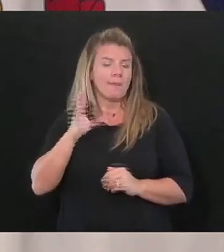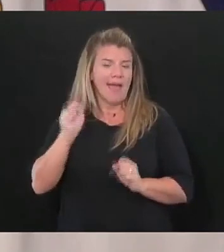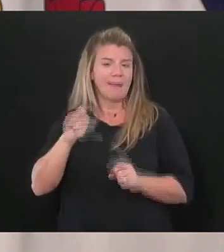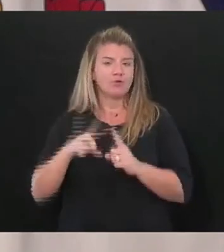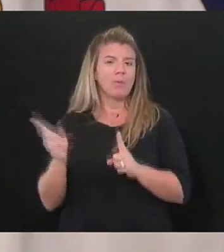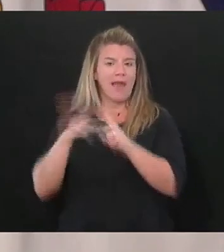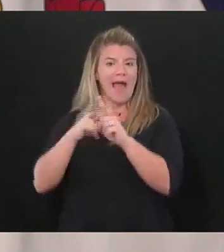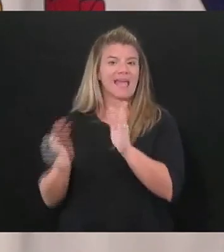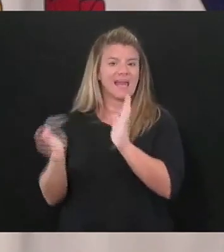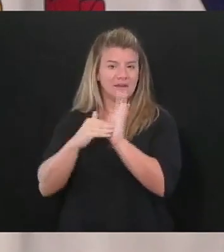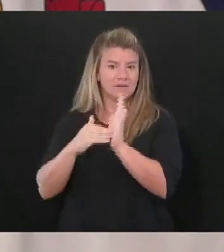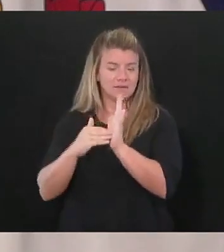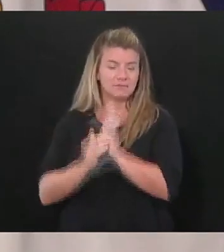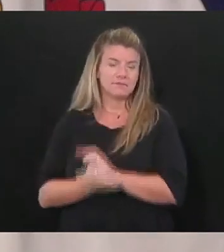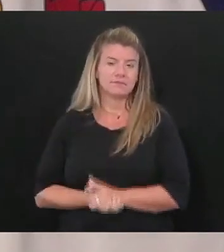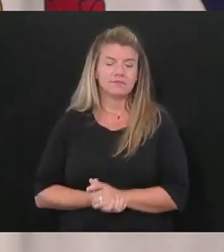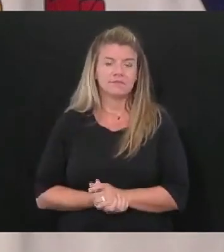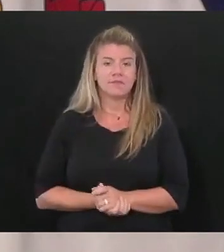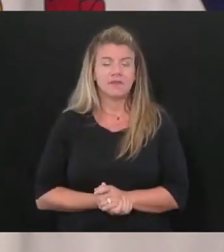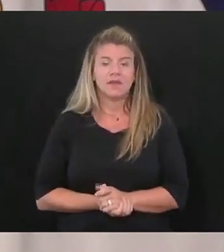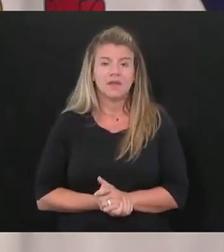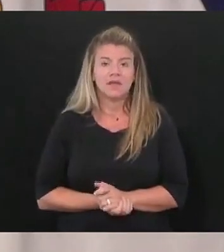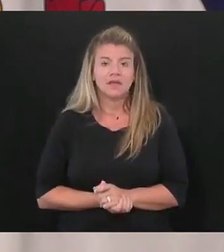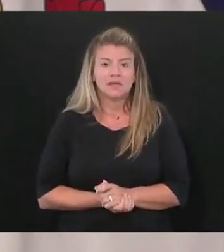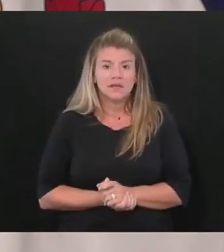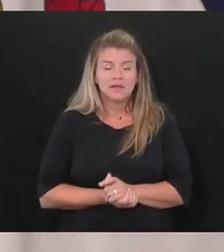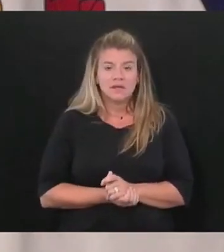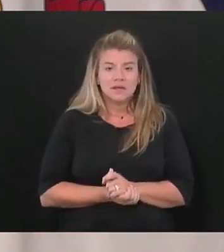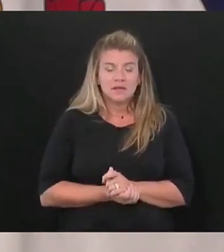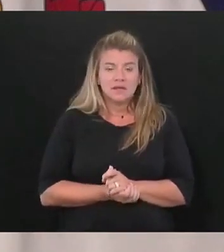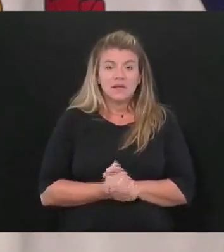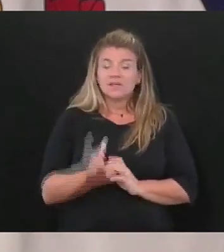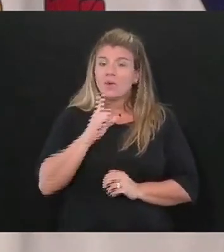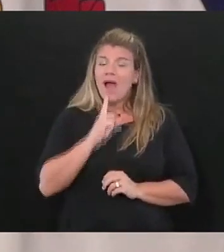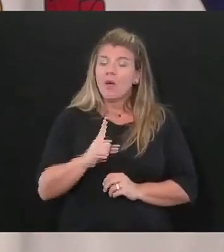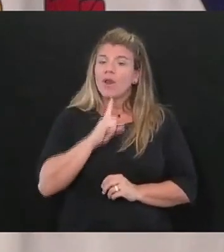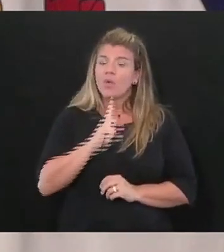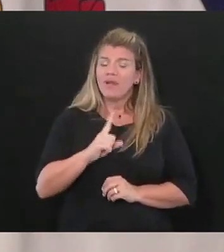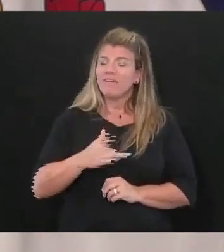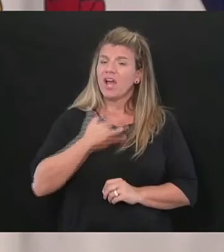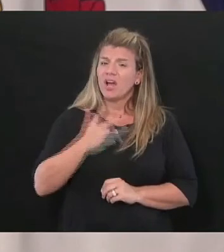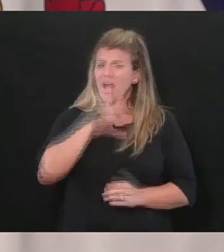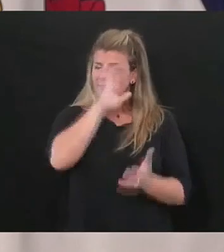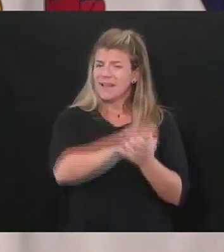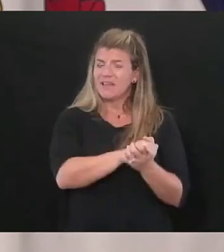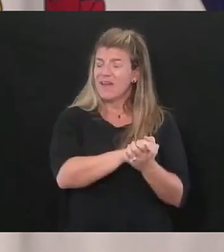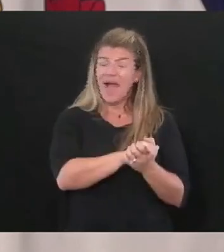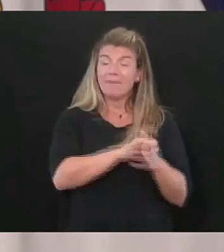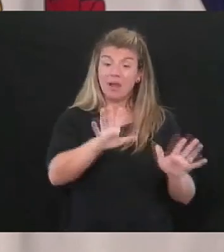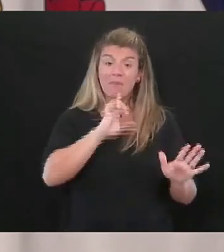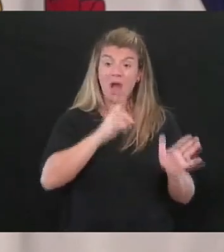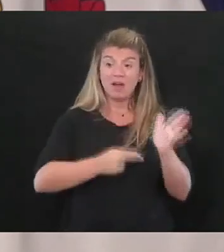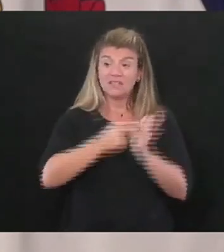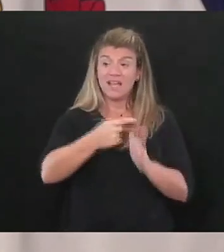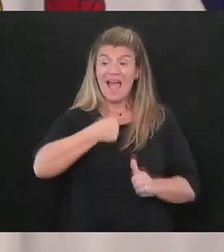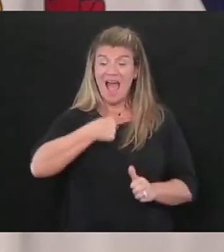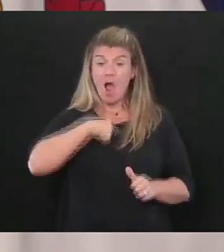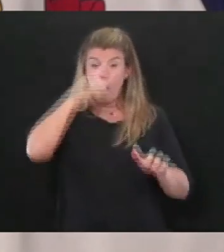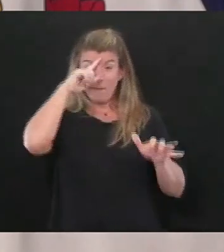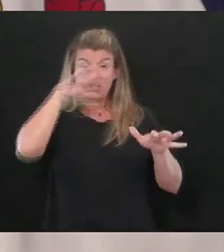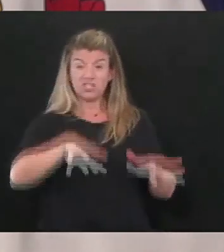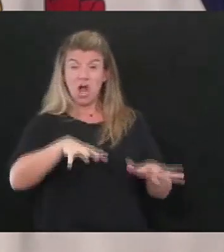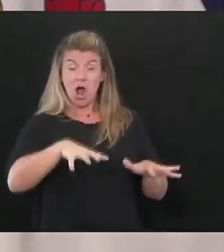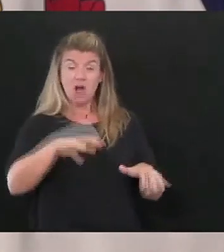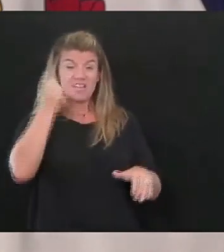apply again. So I think, I really believe, I'll be really shocked if we go